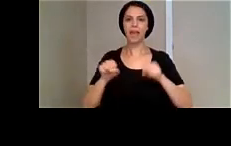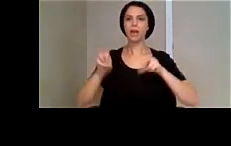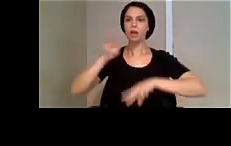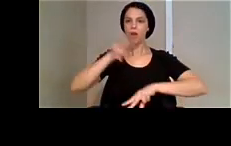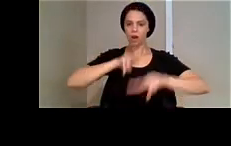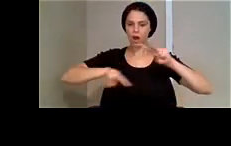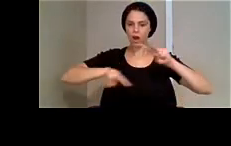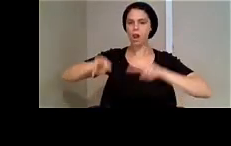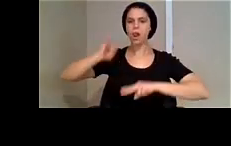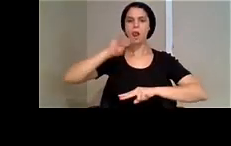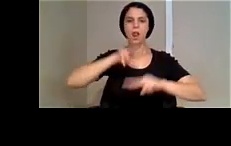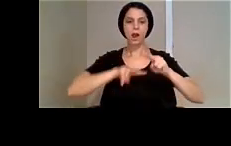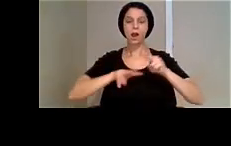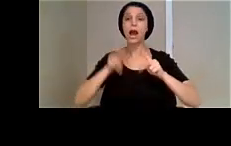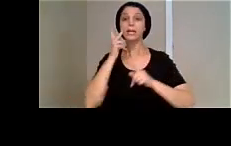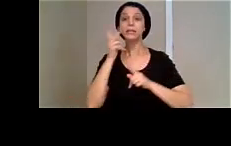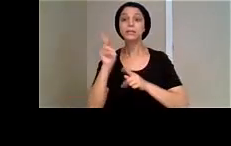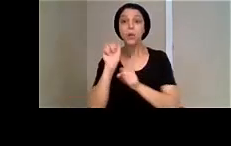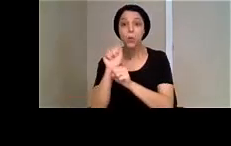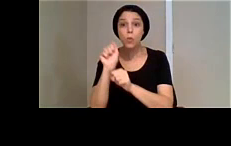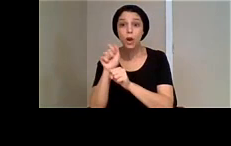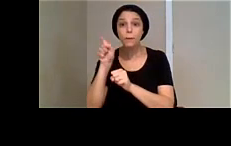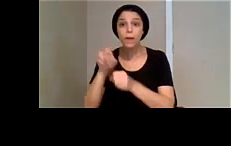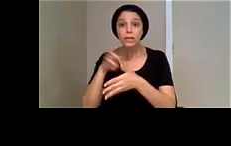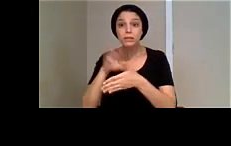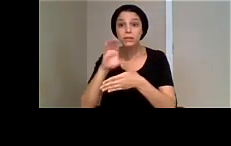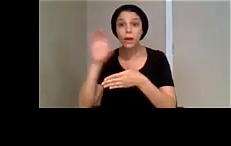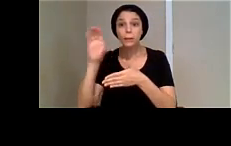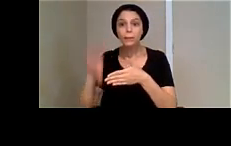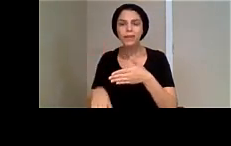some assignments that need to be completed. So for me, I'm